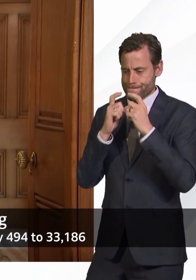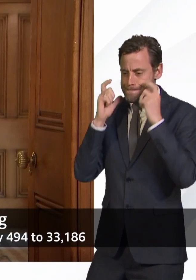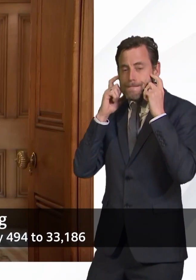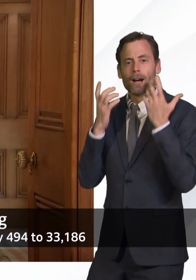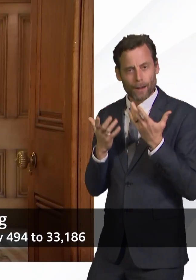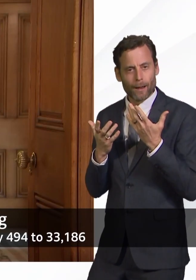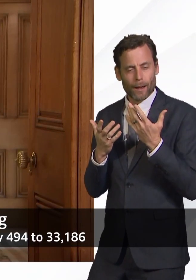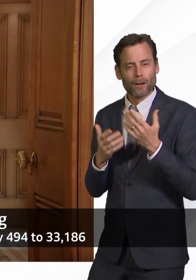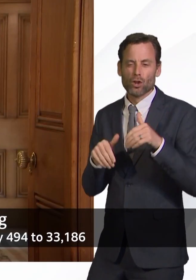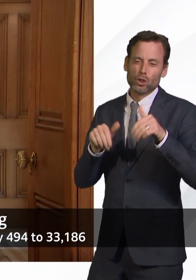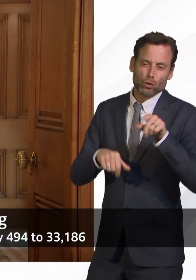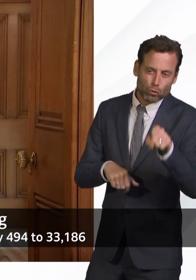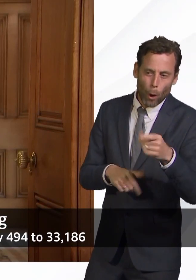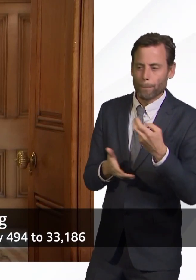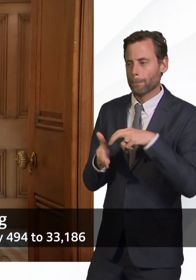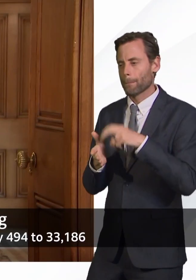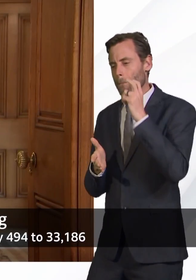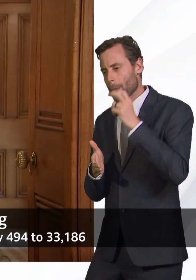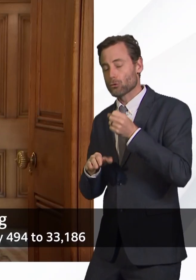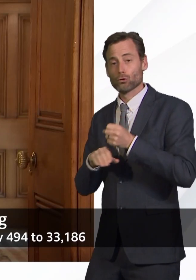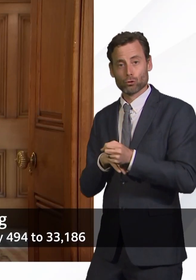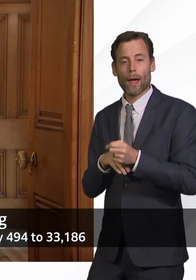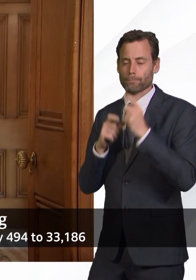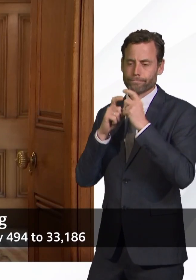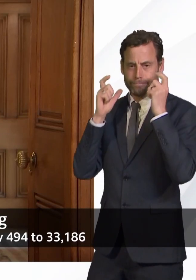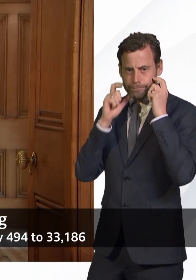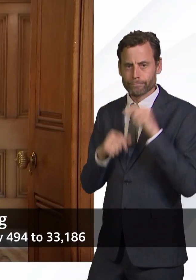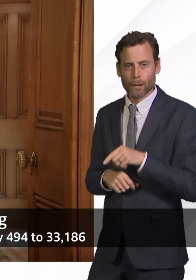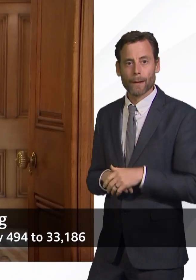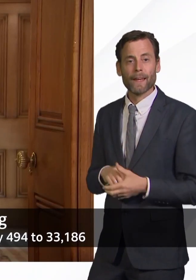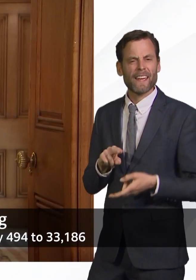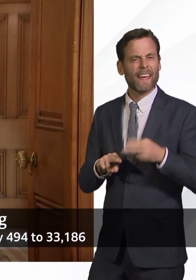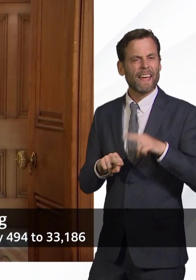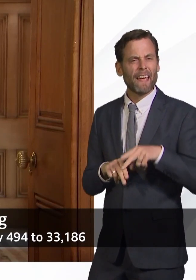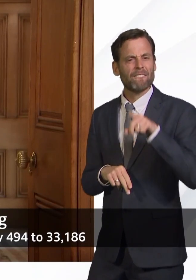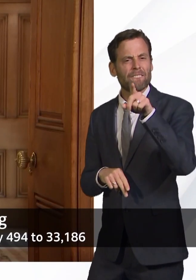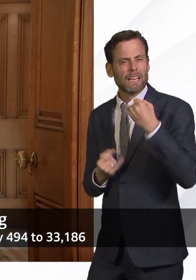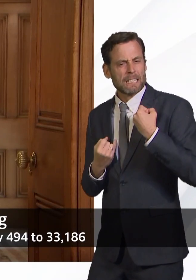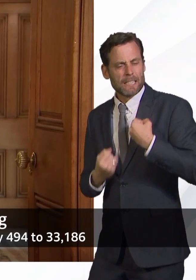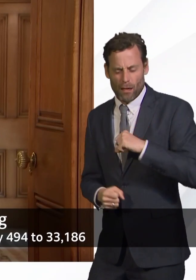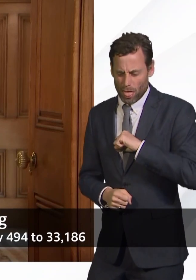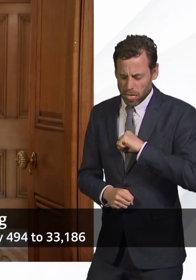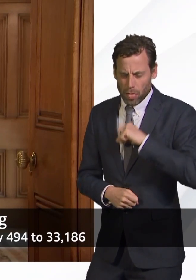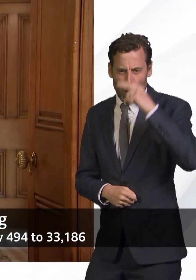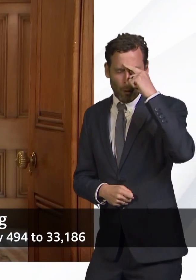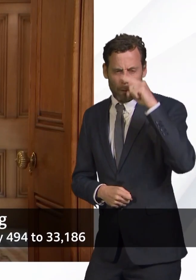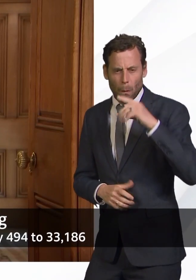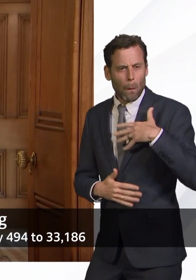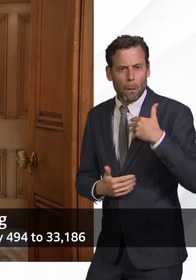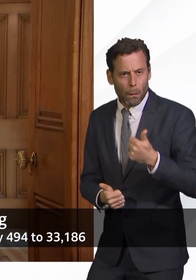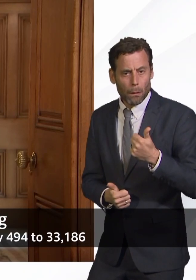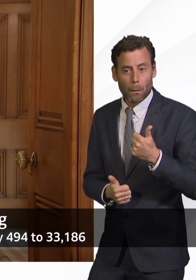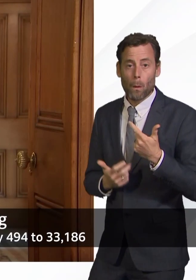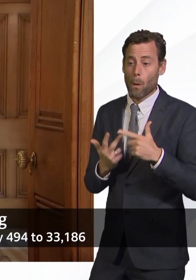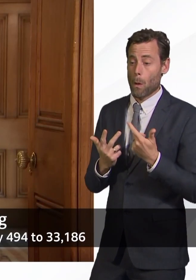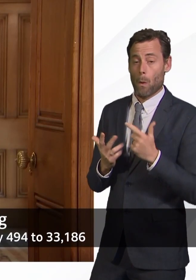in some shops or on public transport. And if you or anyone in your household has symptoms, you all need